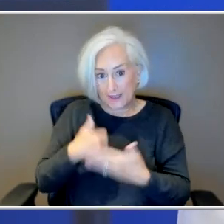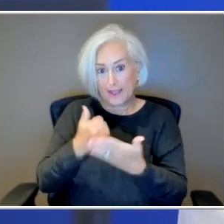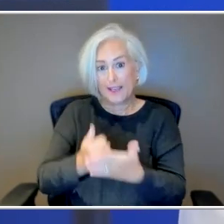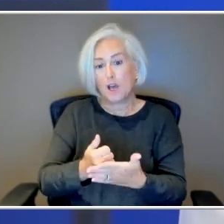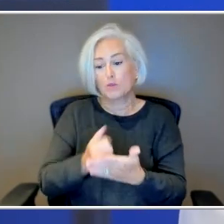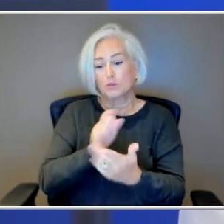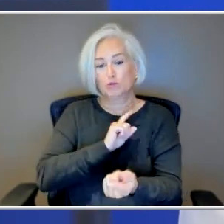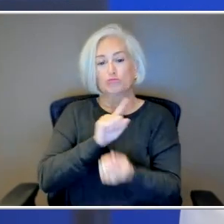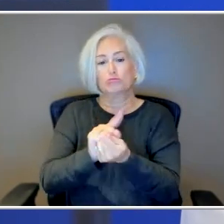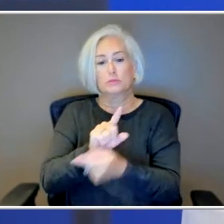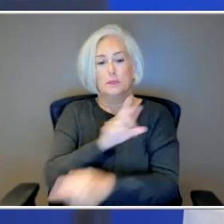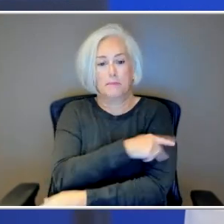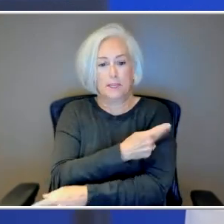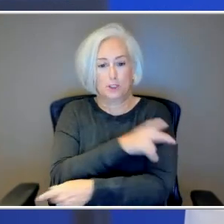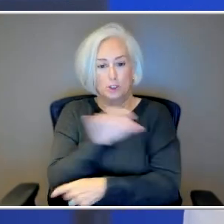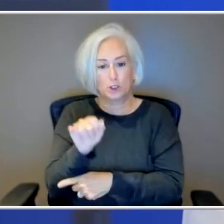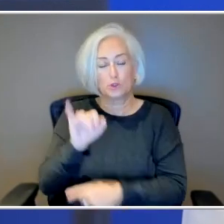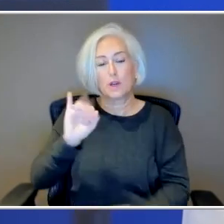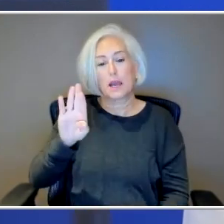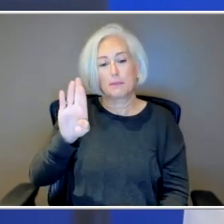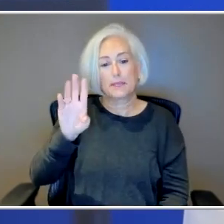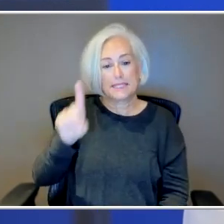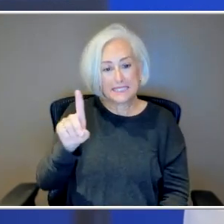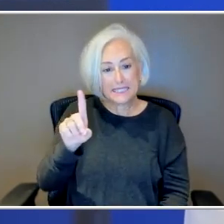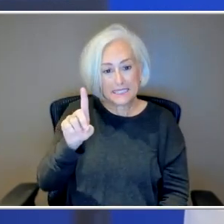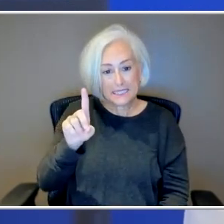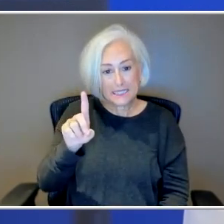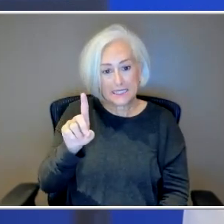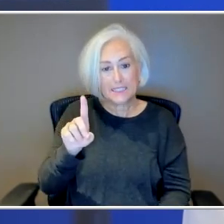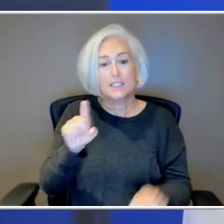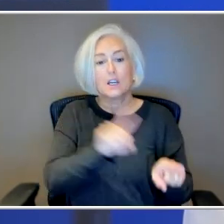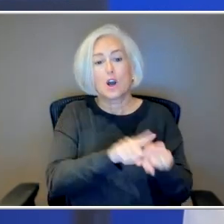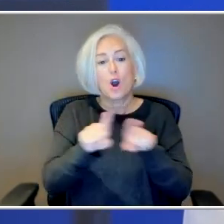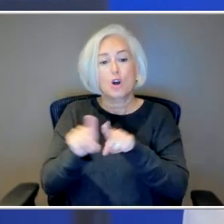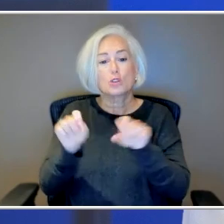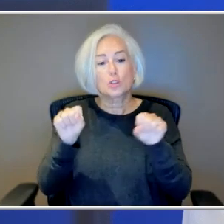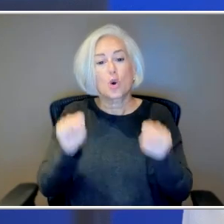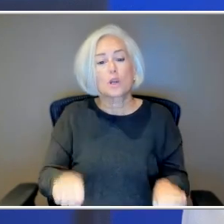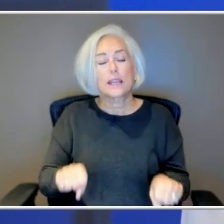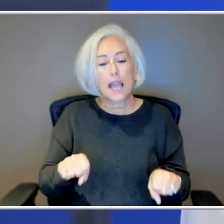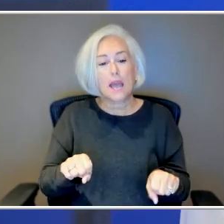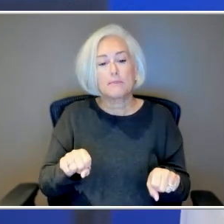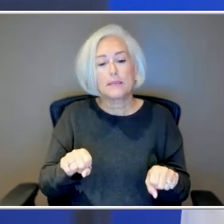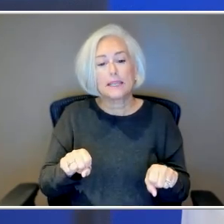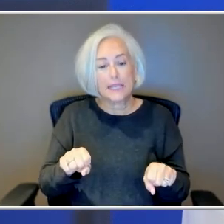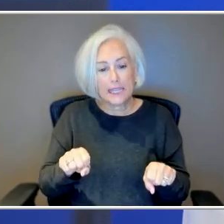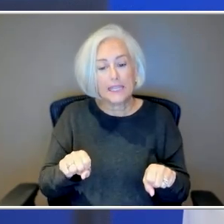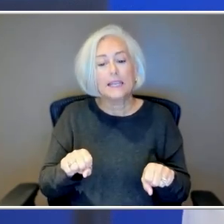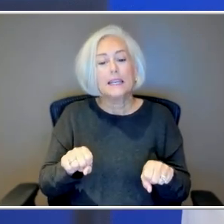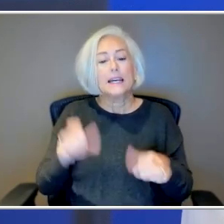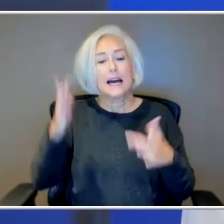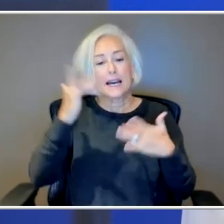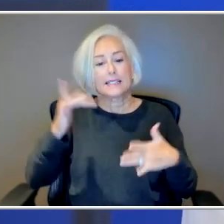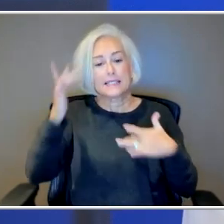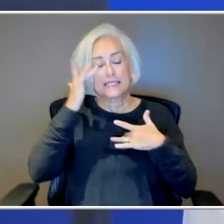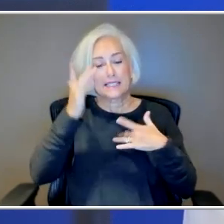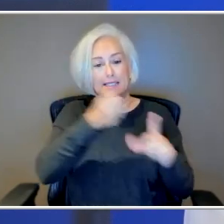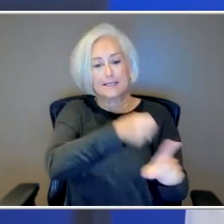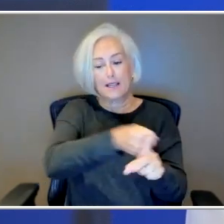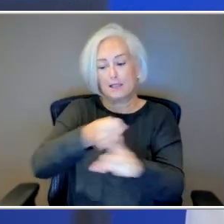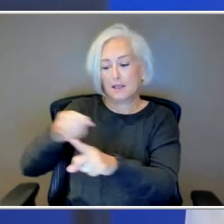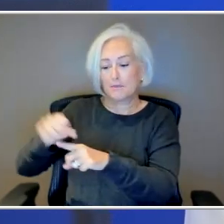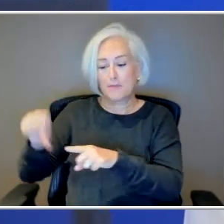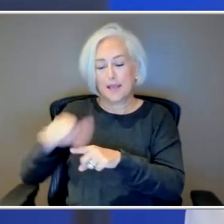Also, IBD, inflammatory bowel diseases, also can be systemic diseases. Patients can have extraintestinal